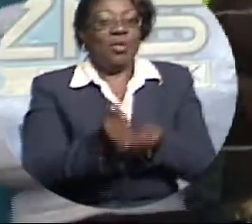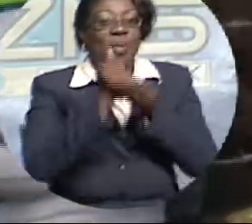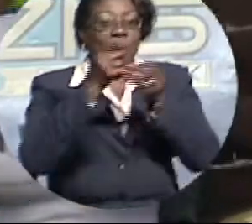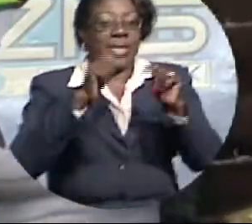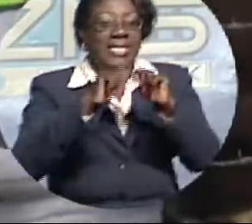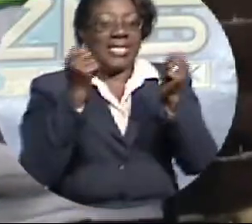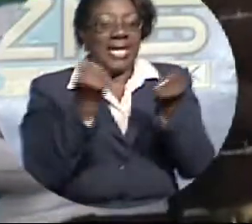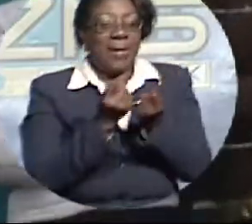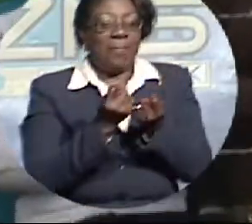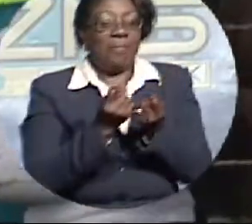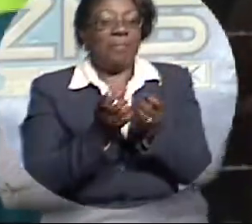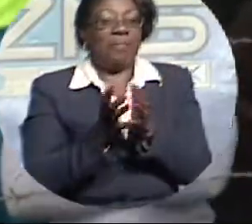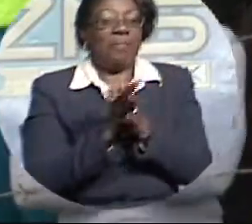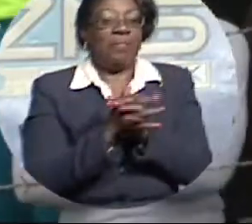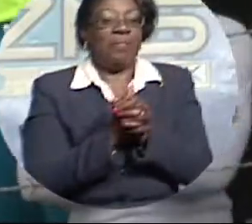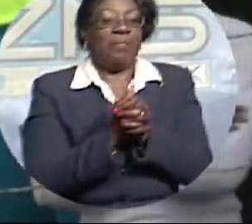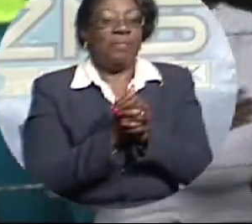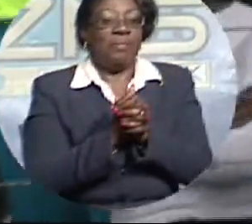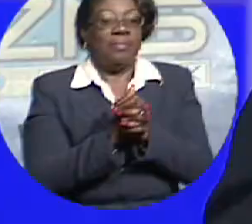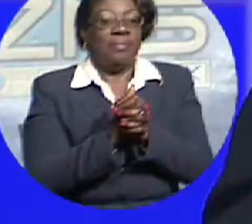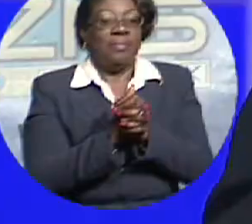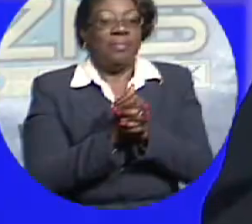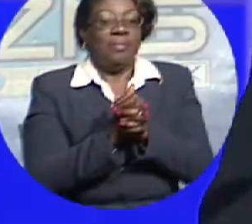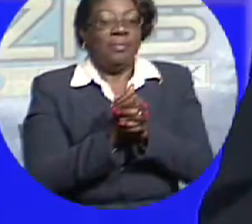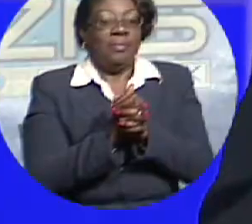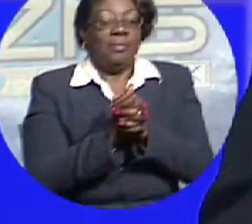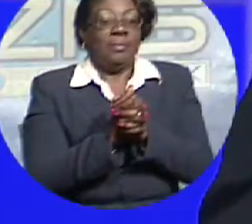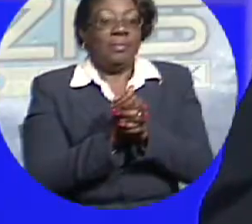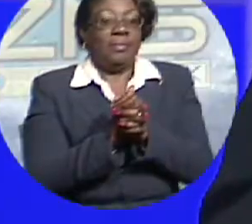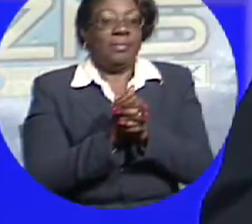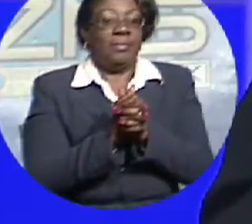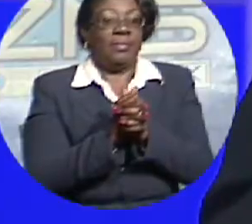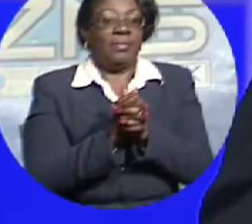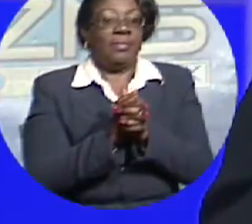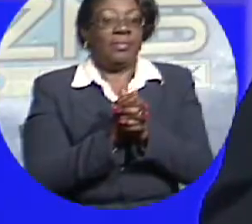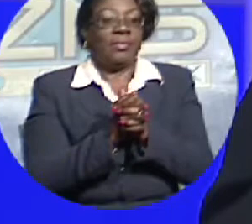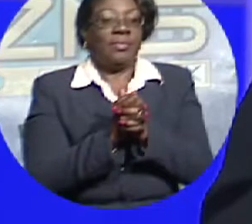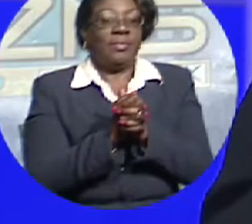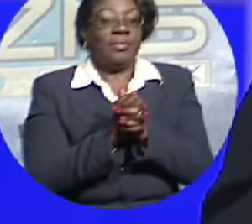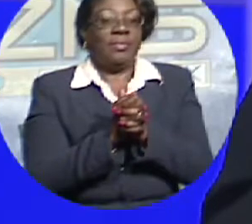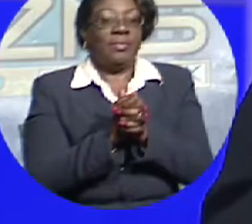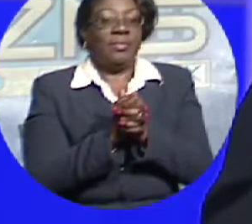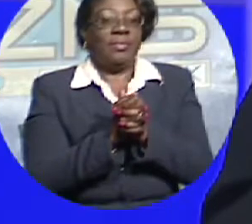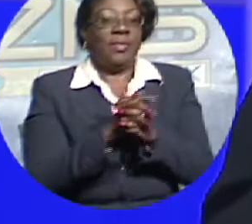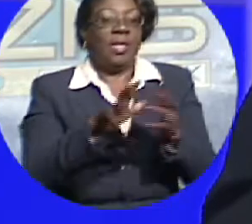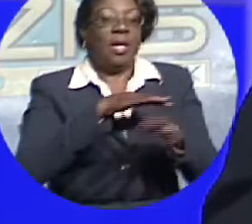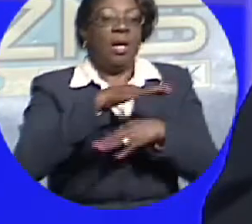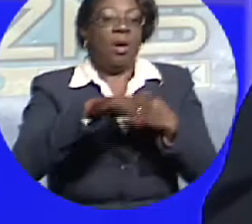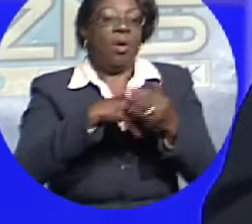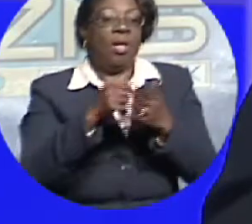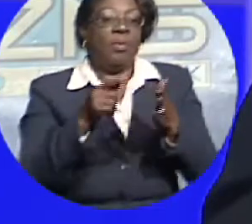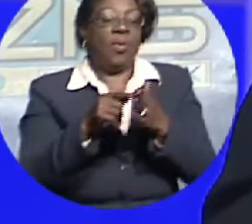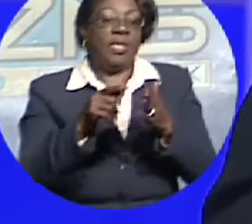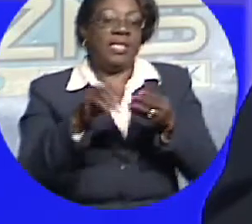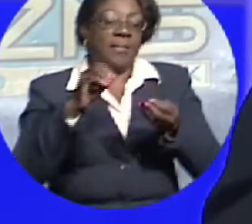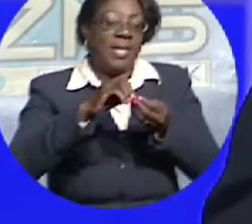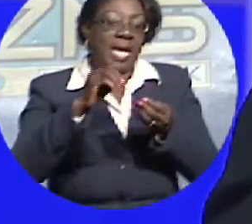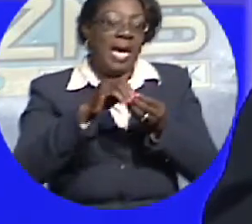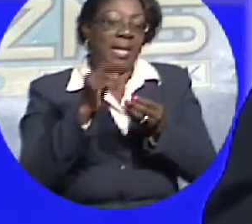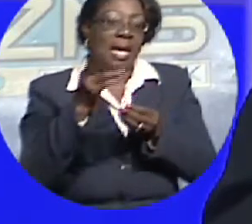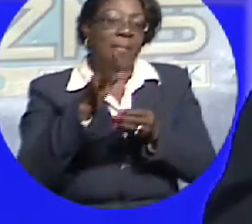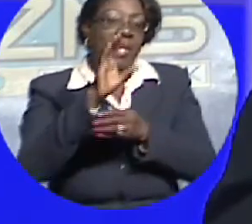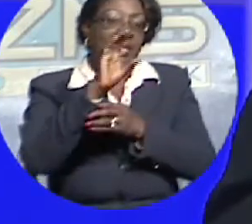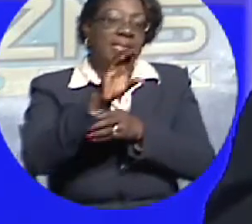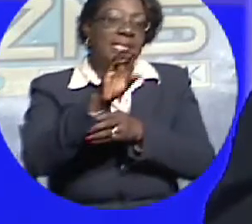For ZNS Total Sports, I'm Charles Fisher. All right, thanks a lot, Charles. Now we can tell you that all the points have been tallied and the C.R.